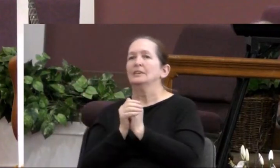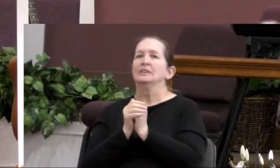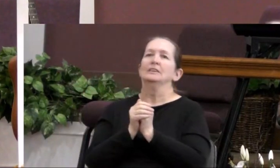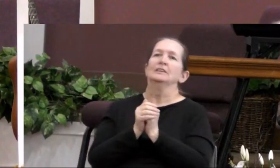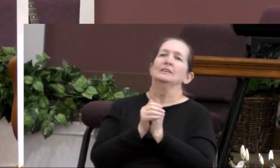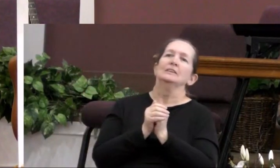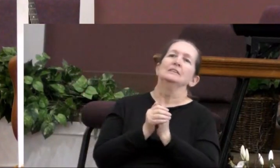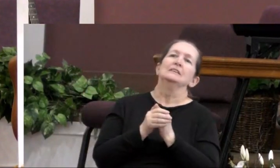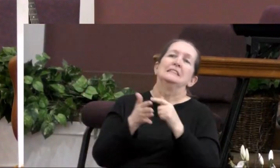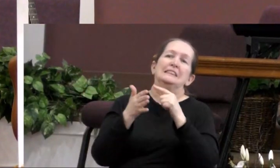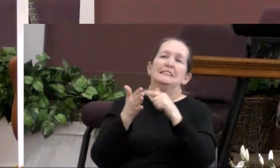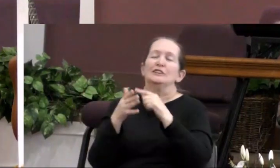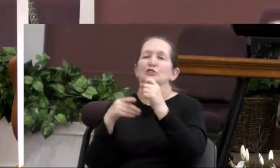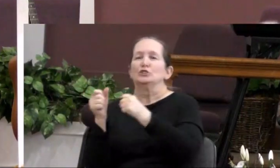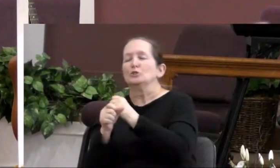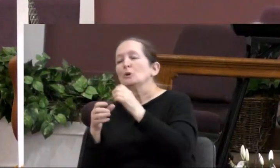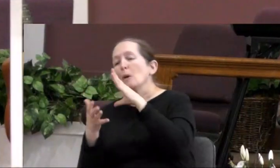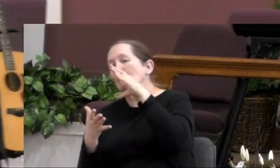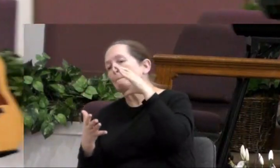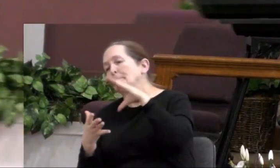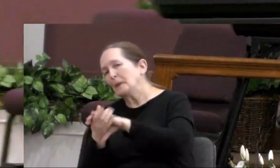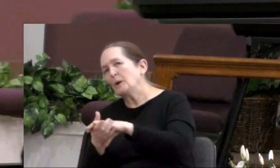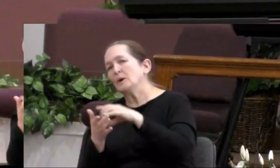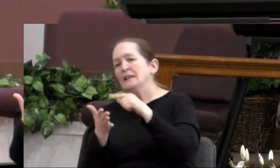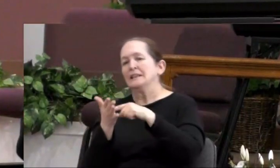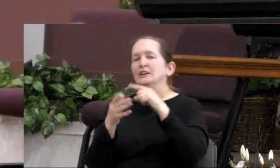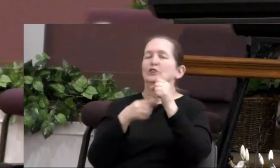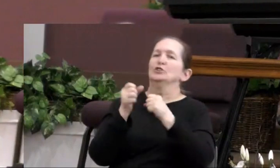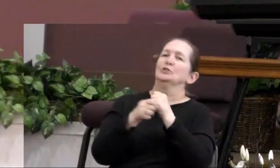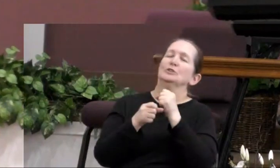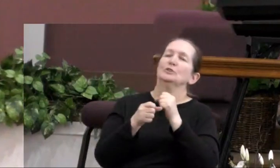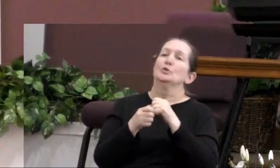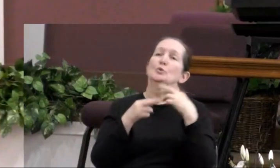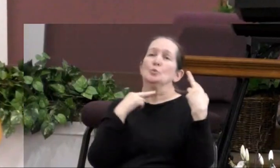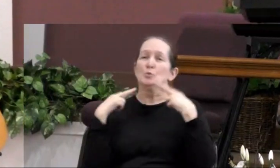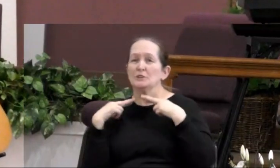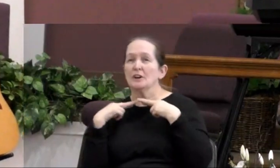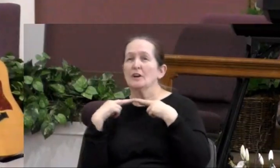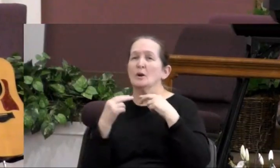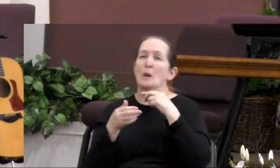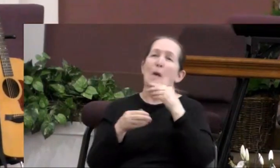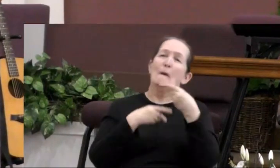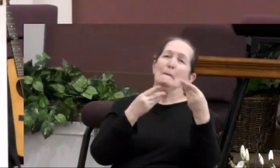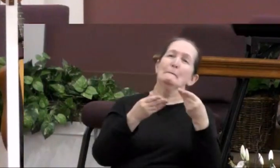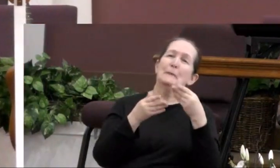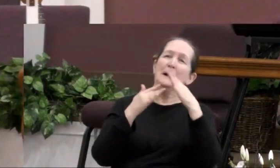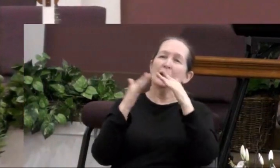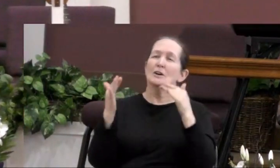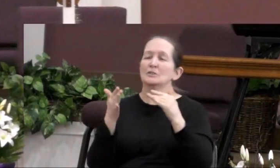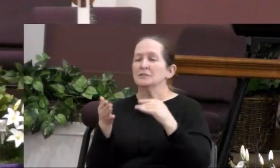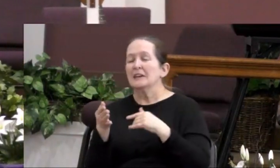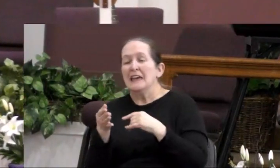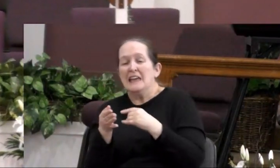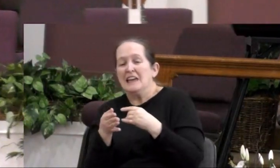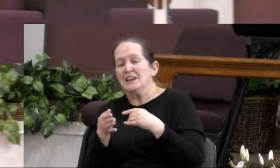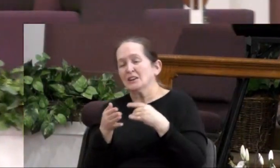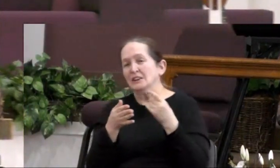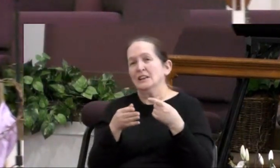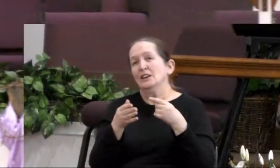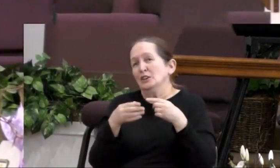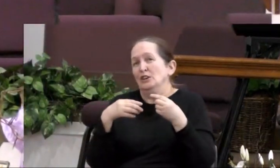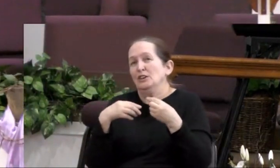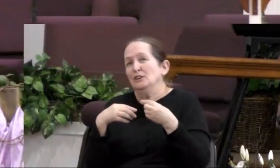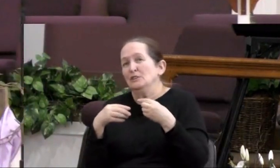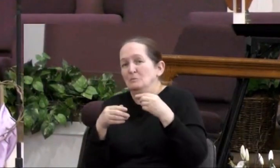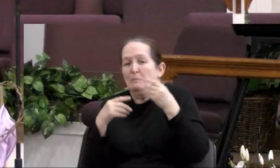and here was when he was going to buy a house, and here was when he was going to retire, and here's the bank account, and here's his goal for how much money he was going to have at this